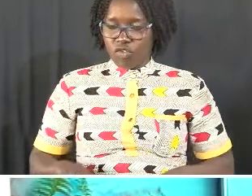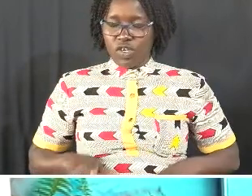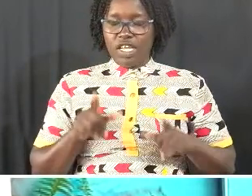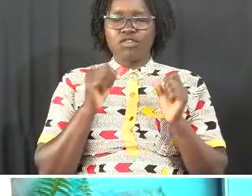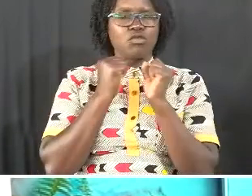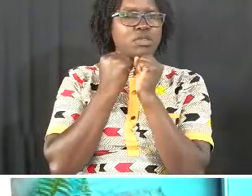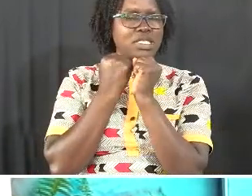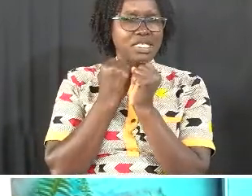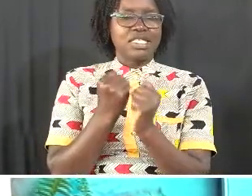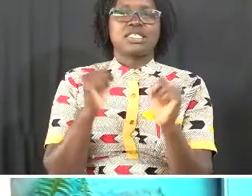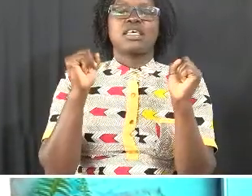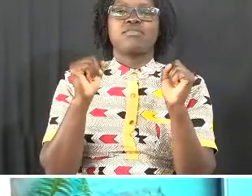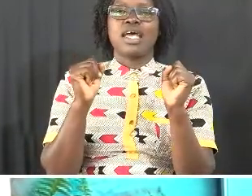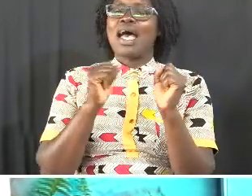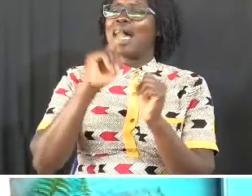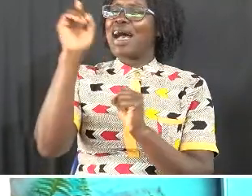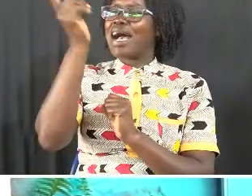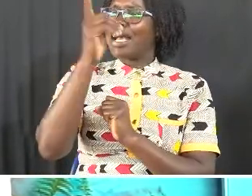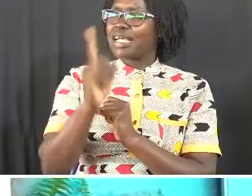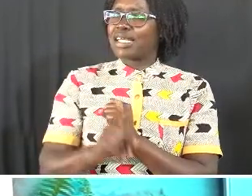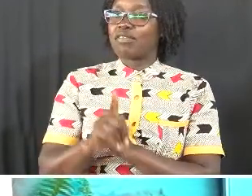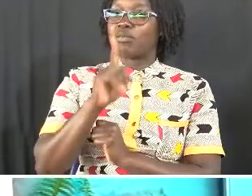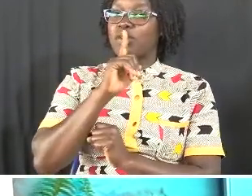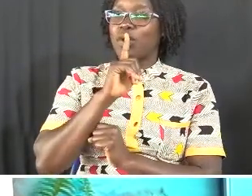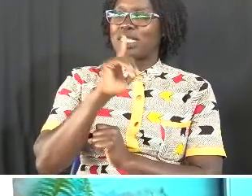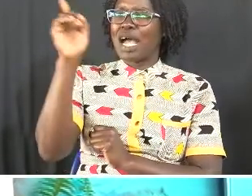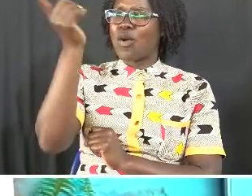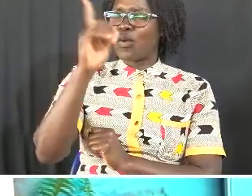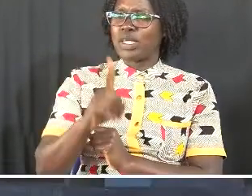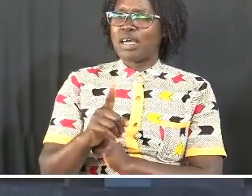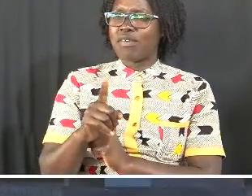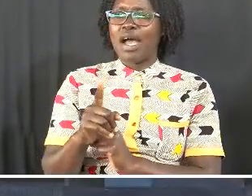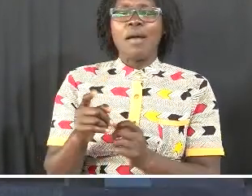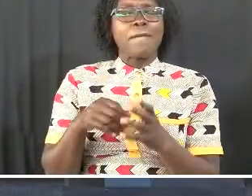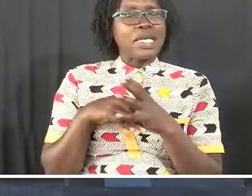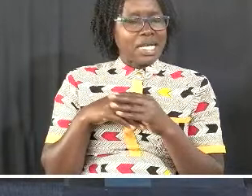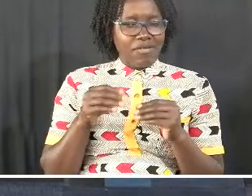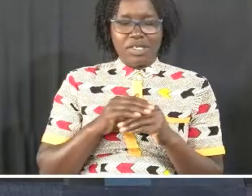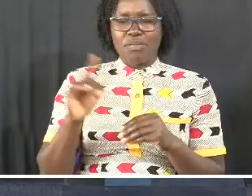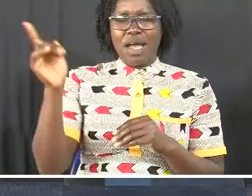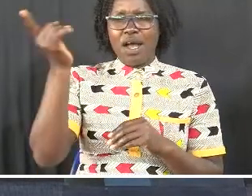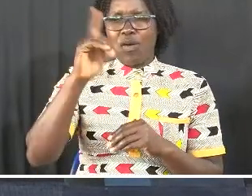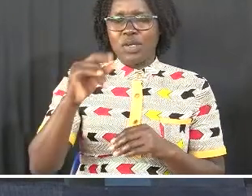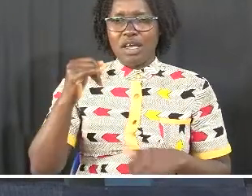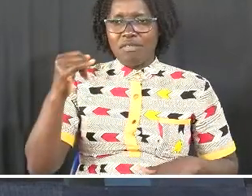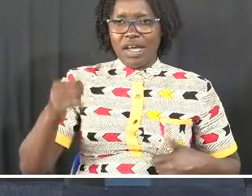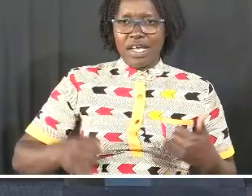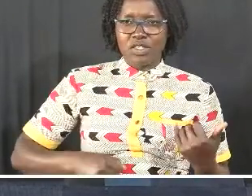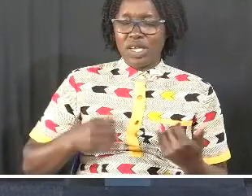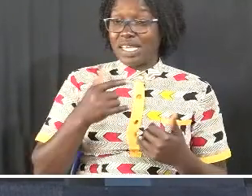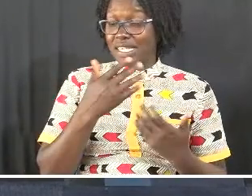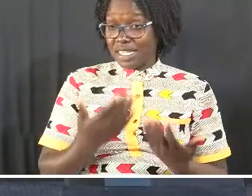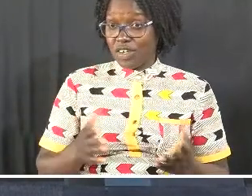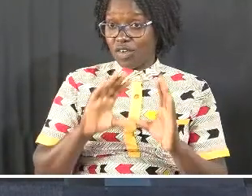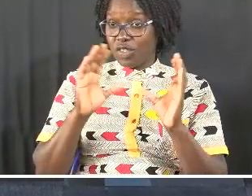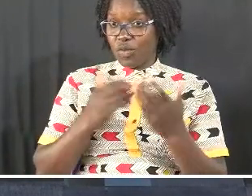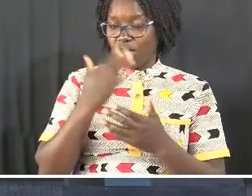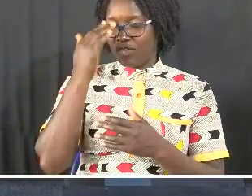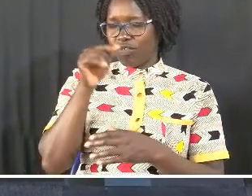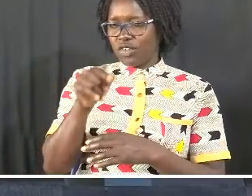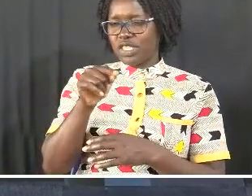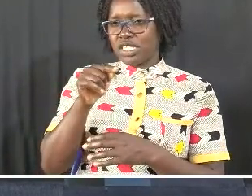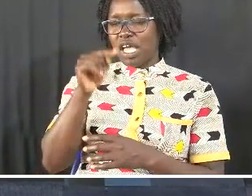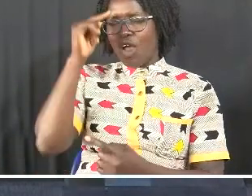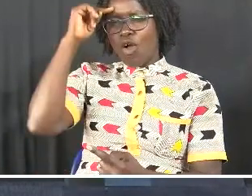be saved. I can never keep quiet. I will never be comfortable. I'll never enjoy the things of this world for this one